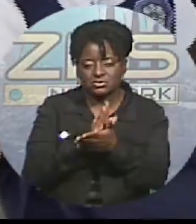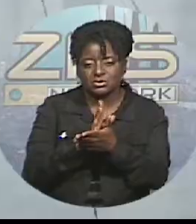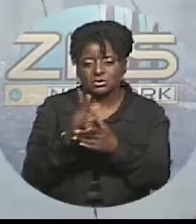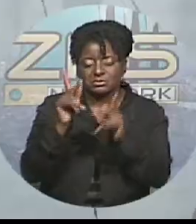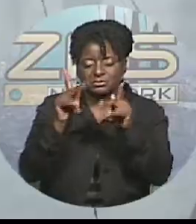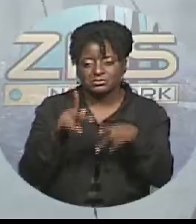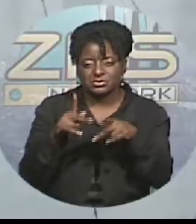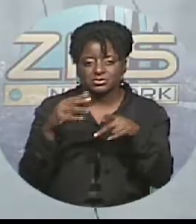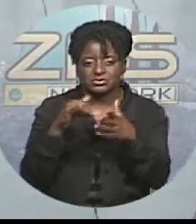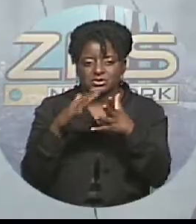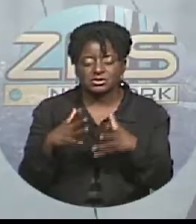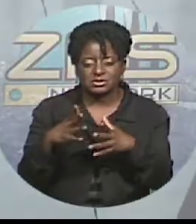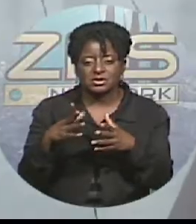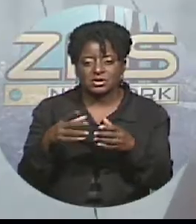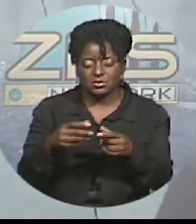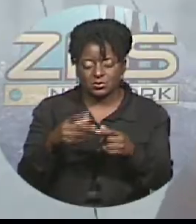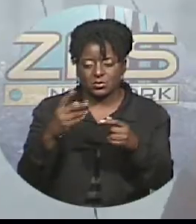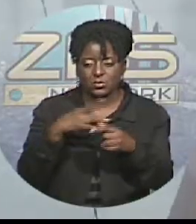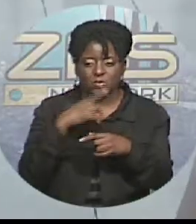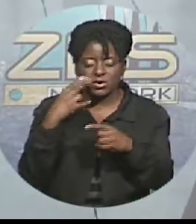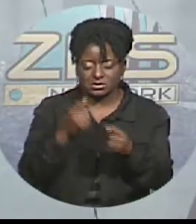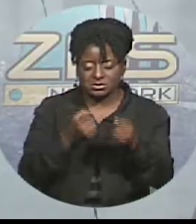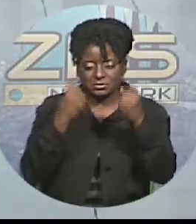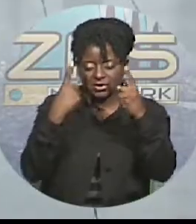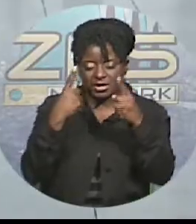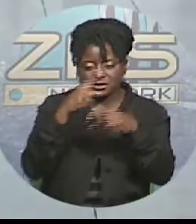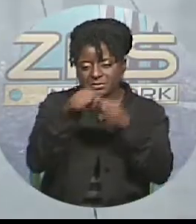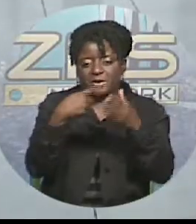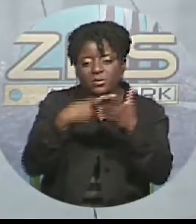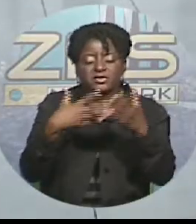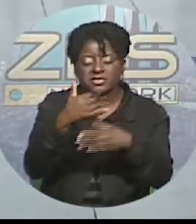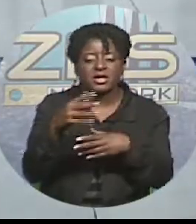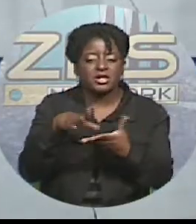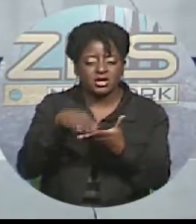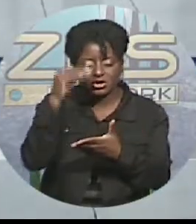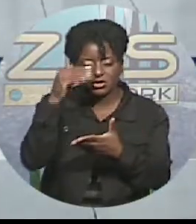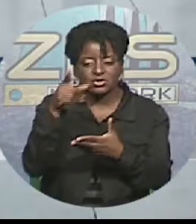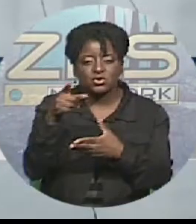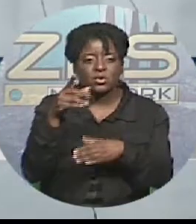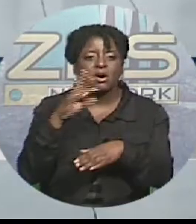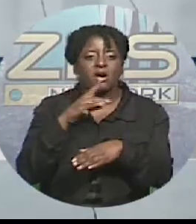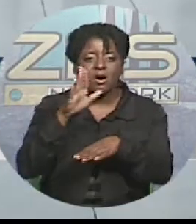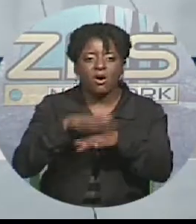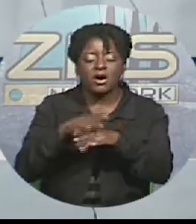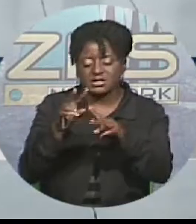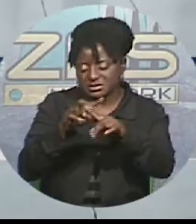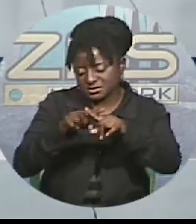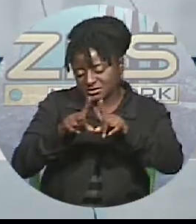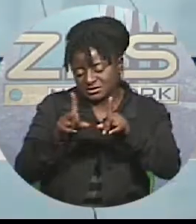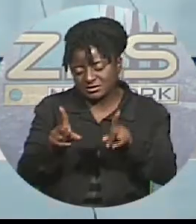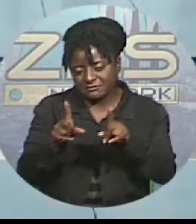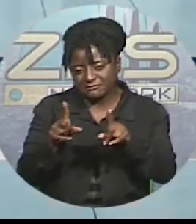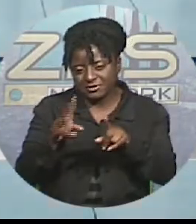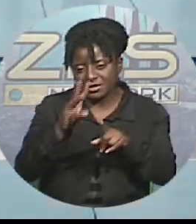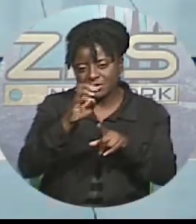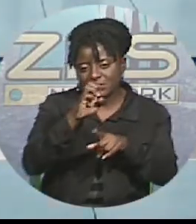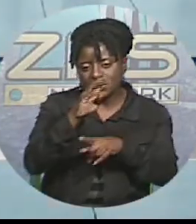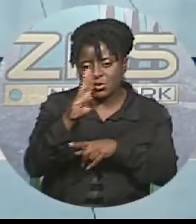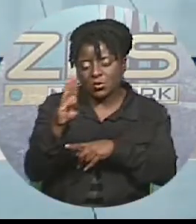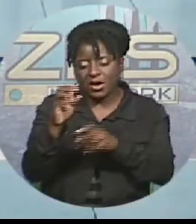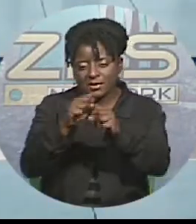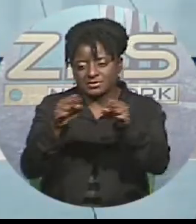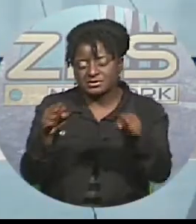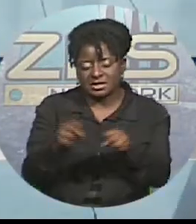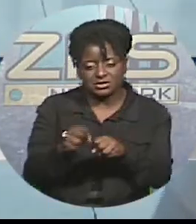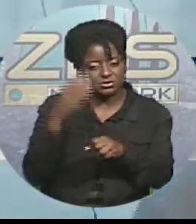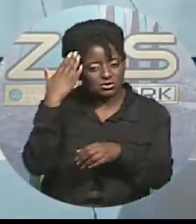seminar. You are on these different sites and you don't know what's going on. People might be hacking your accounts and you don't